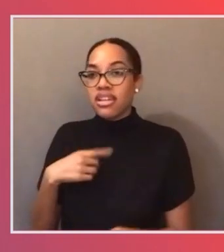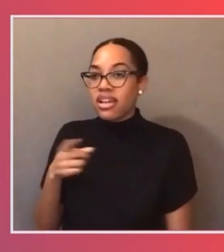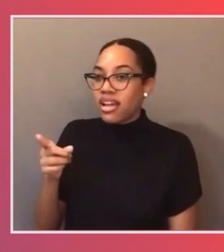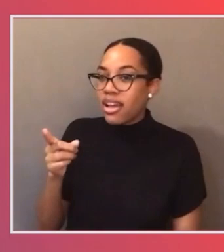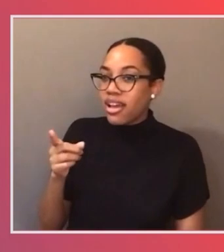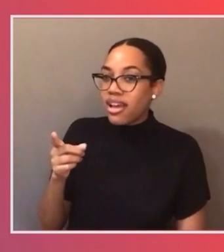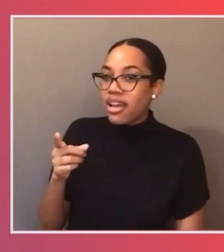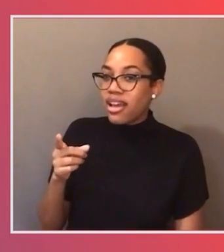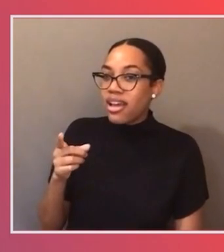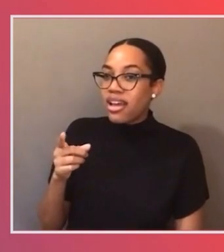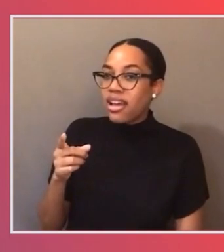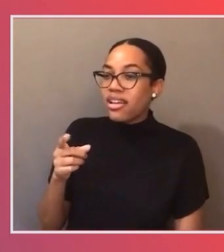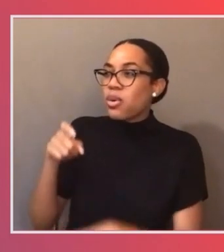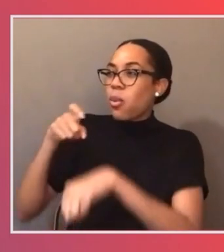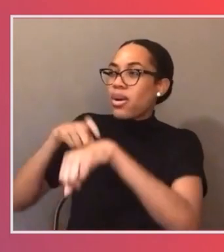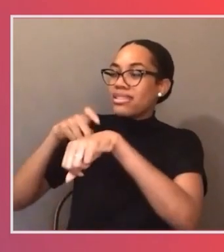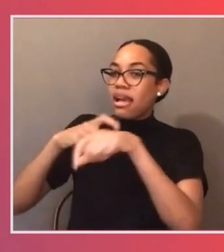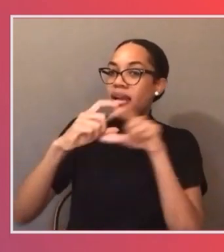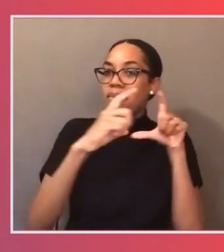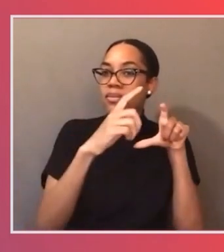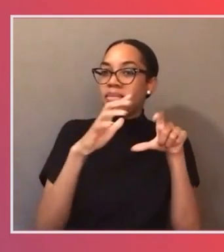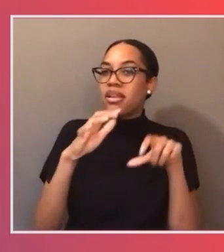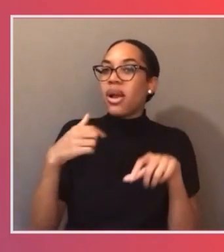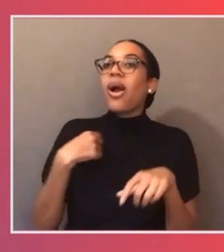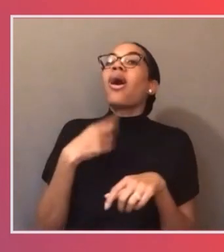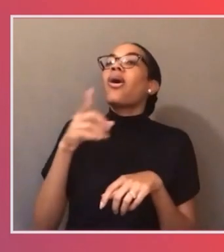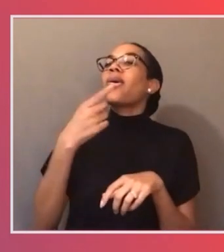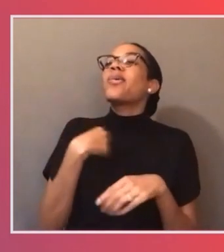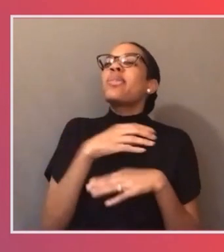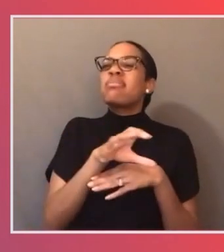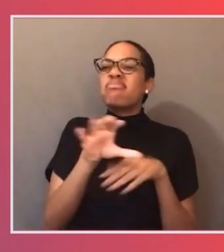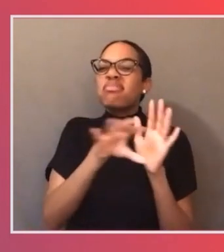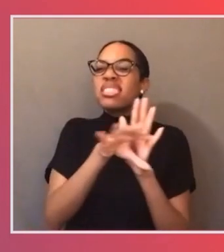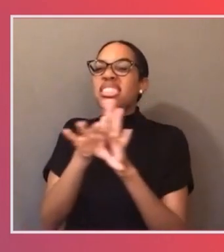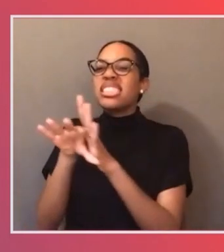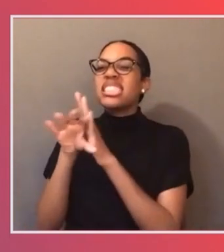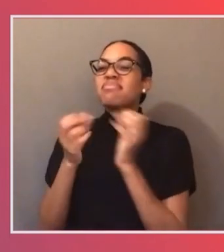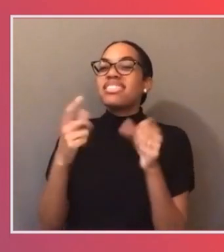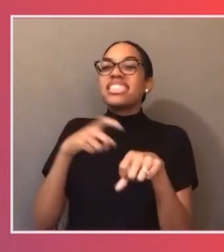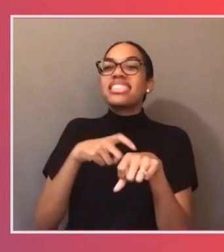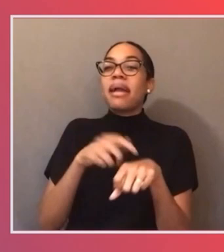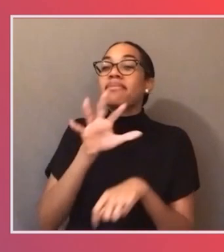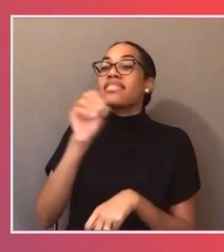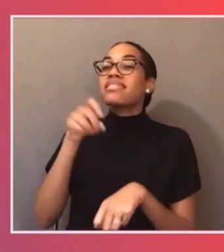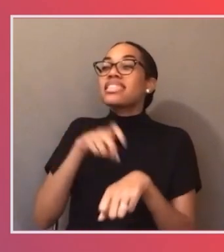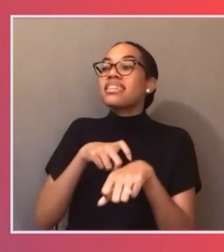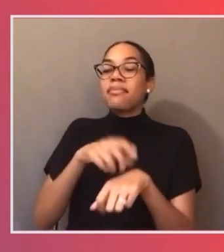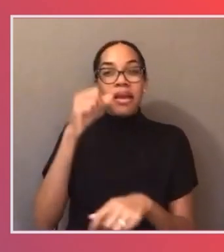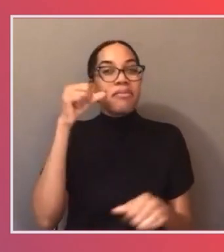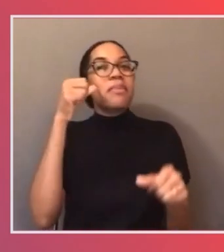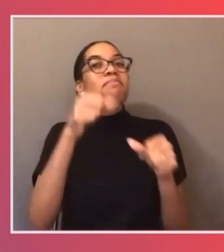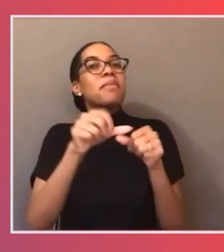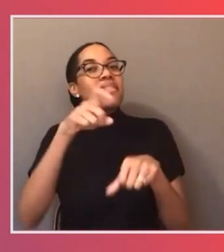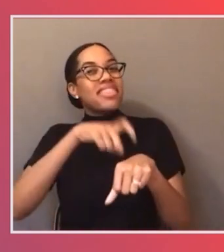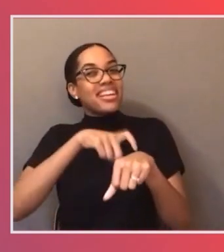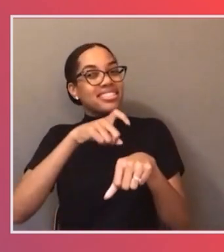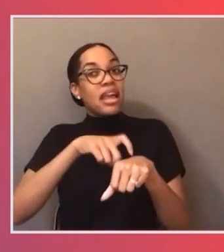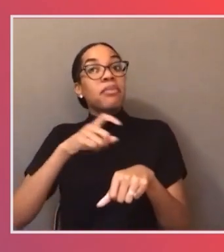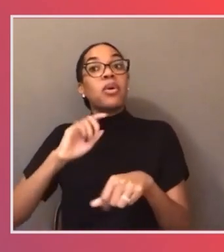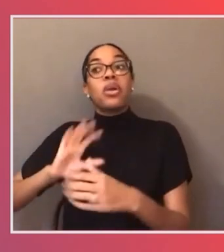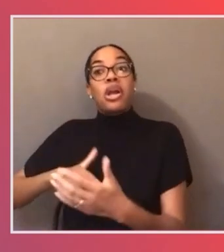also supposed to be an afternoon scene. If you remember the time of day it was when we traveled there, once we botched it, it was mid to late